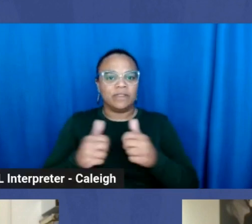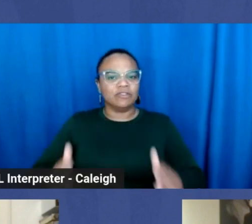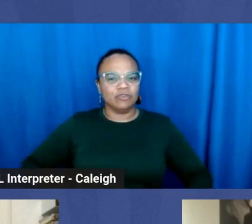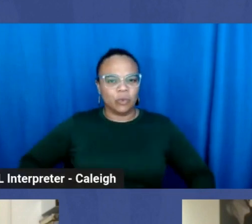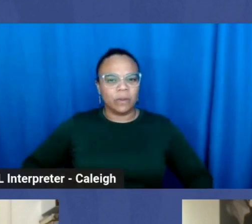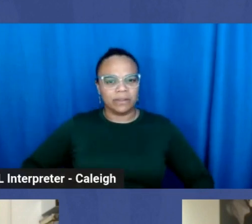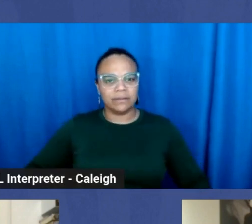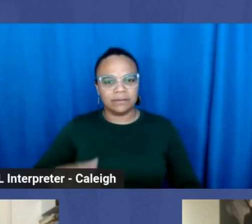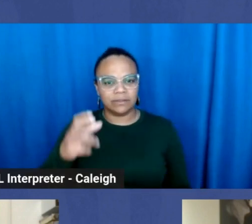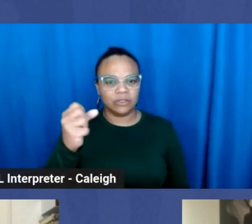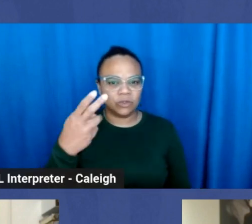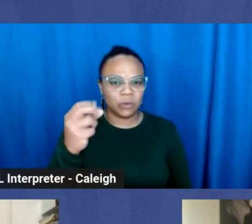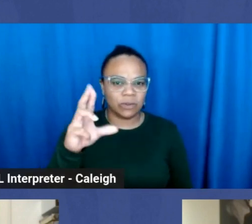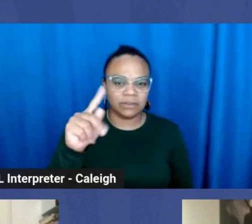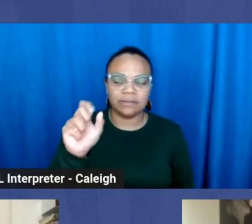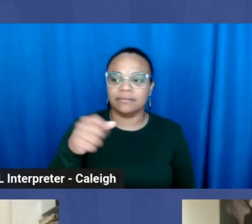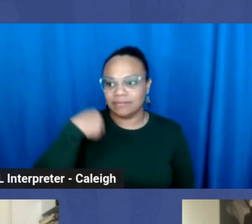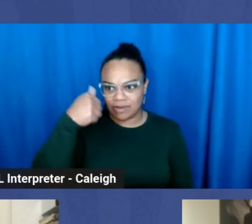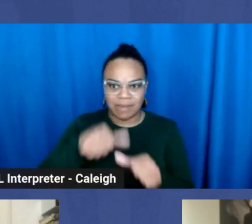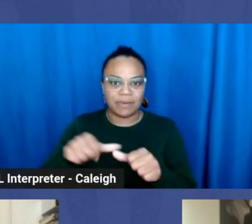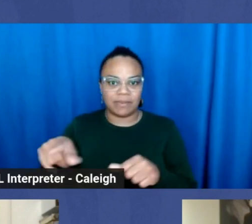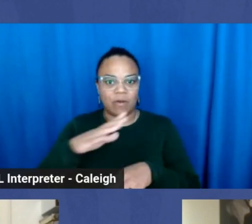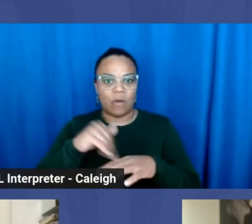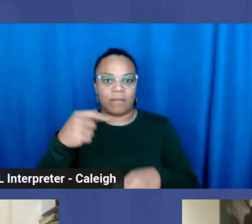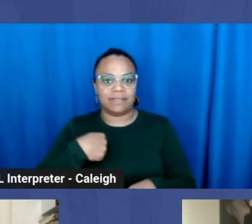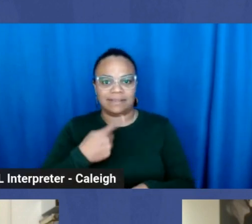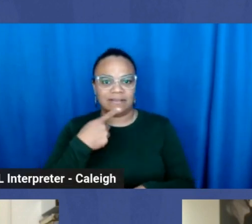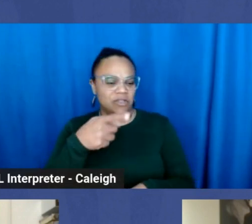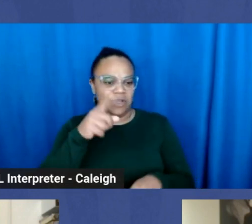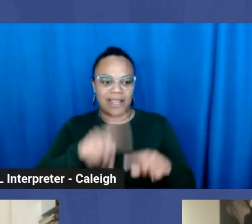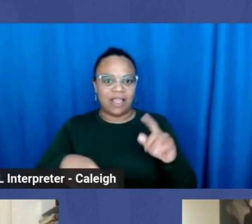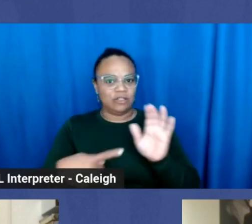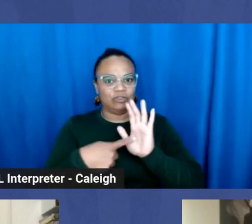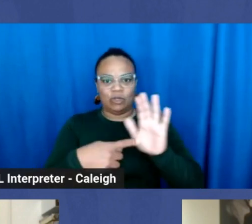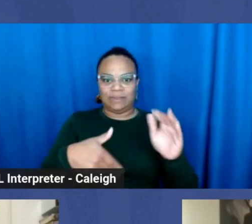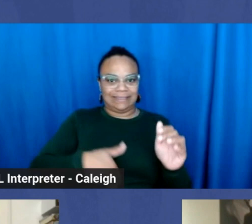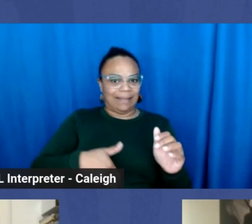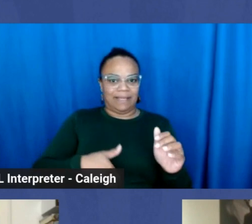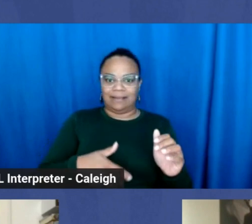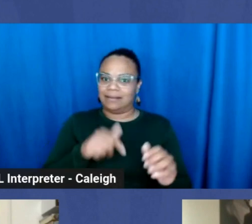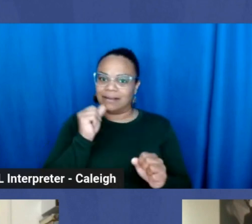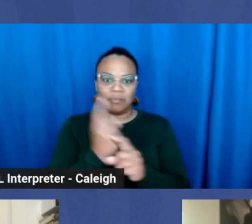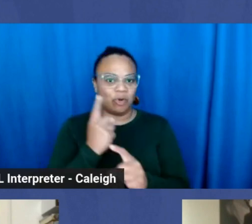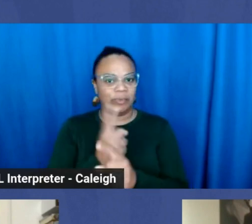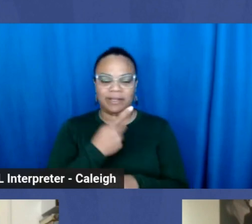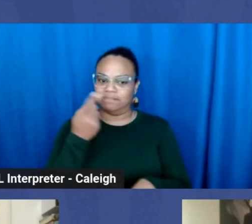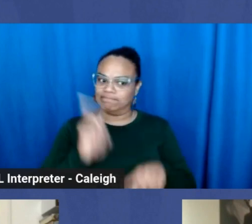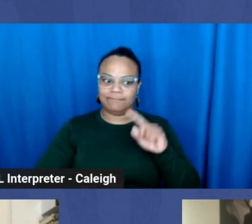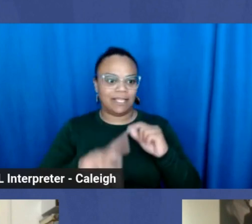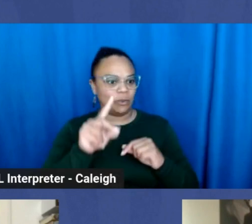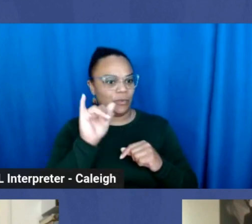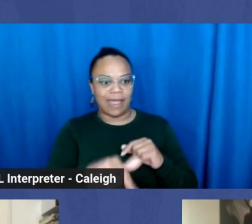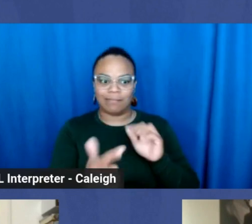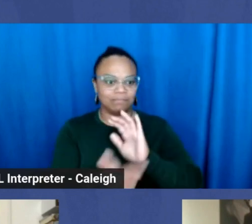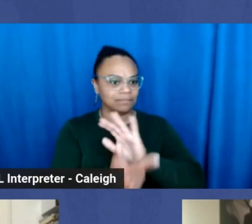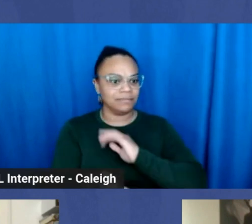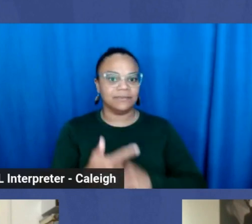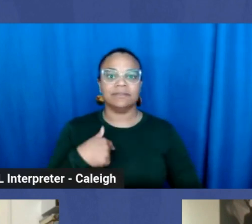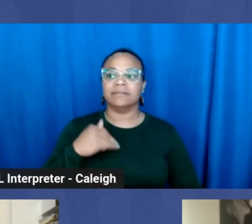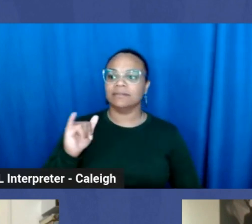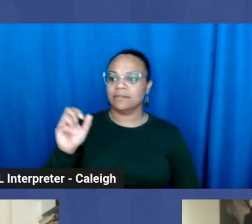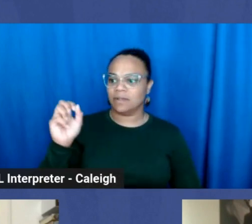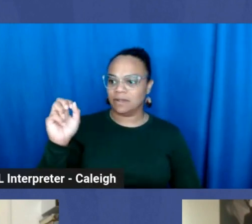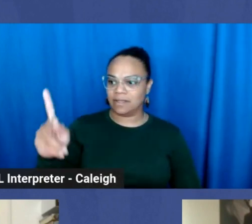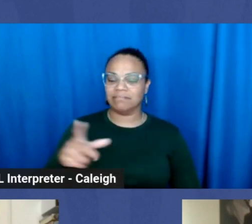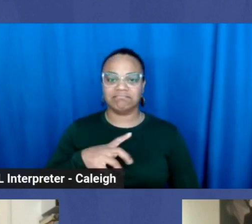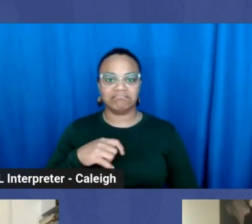up and they said, you can't have your midriff showing. That's inappropriate. You can't do that. So I said, okay, I'm going to go pull